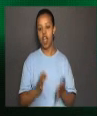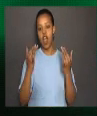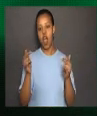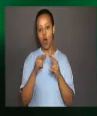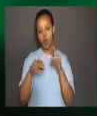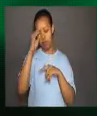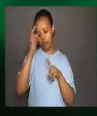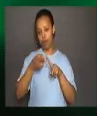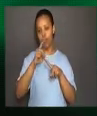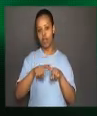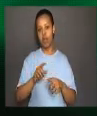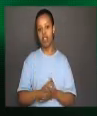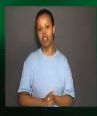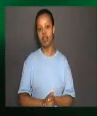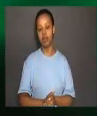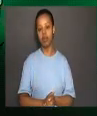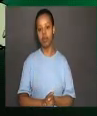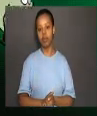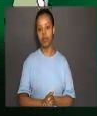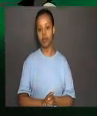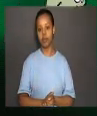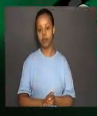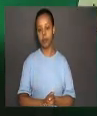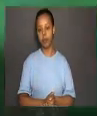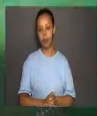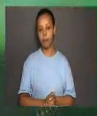Let's get back to our lesson.